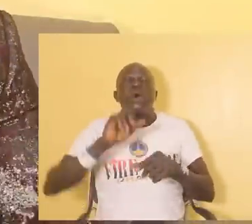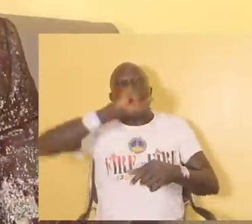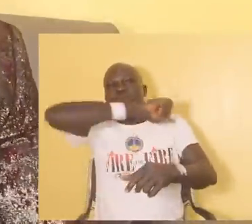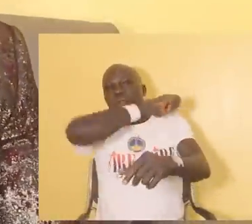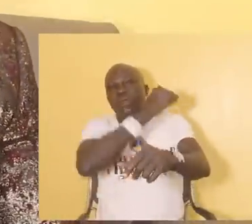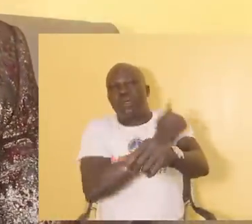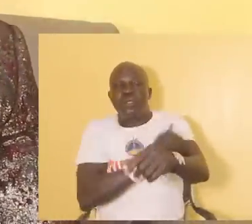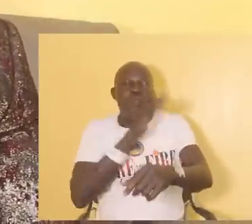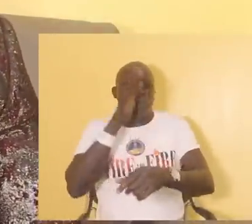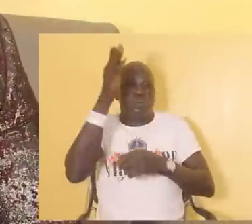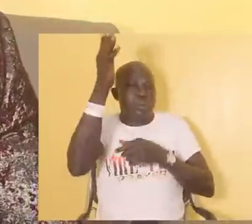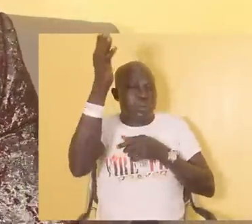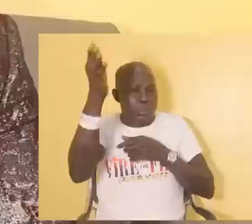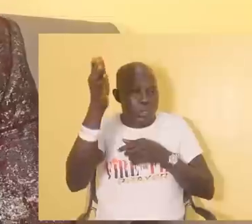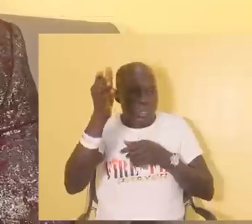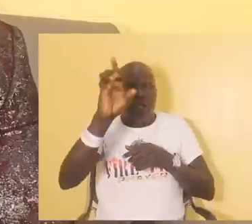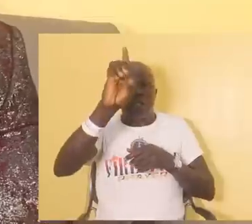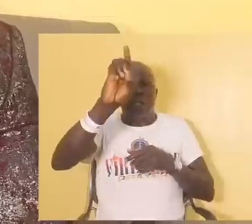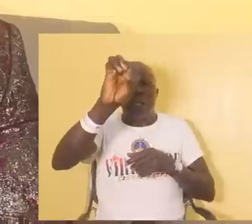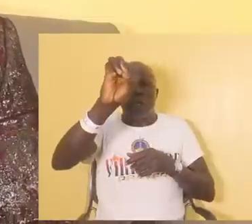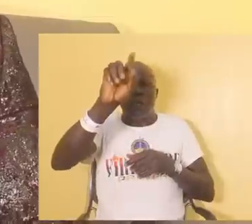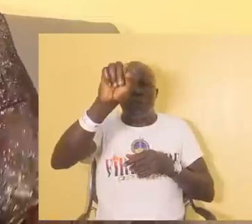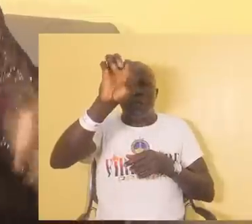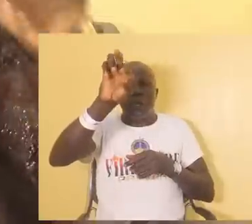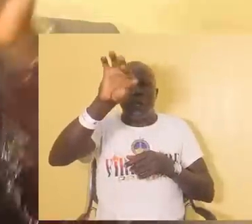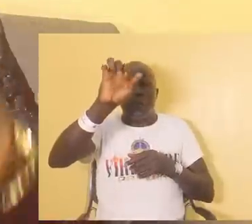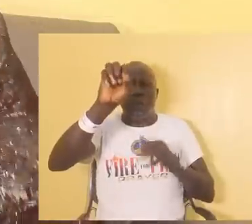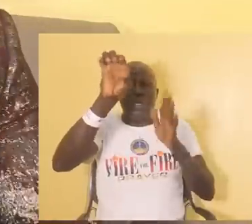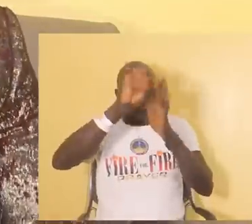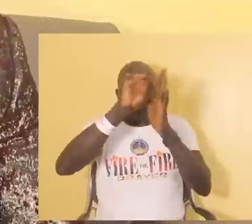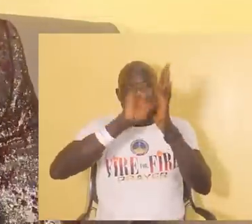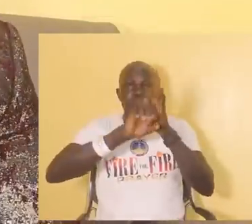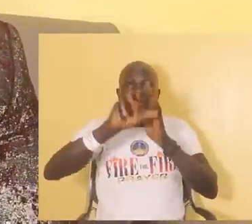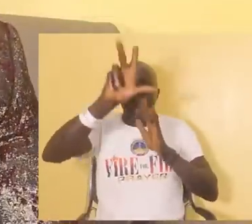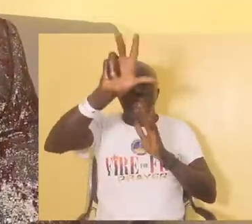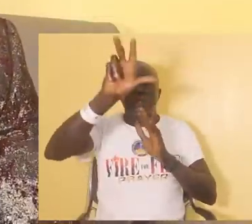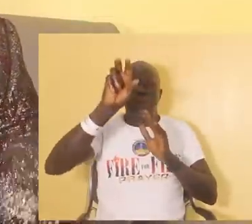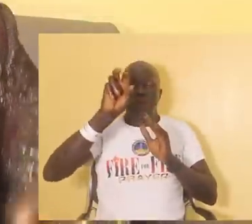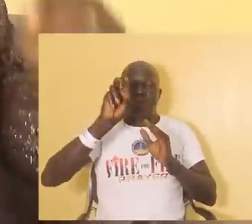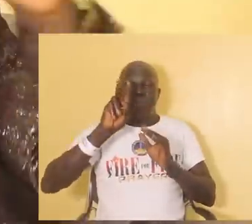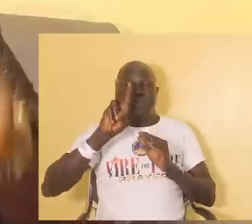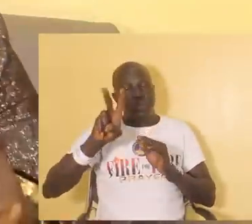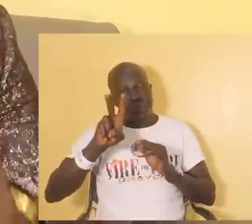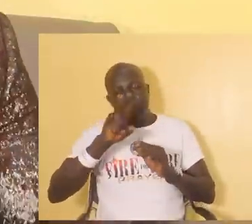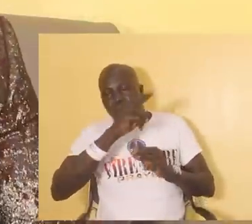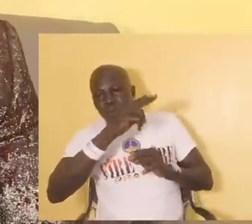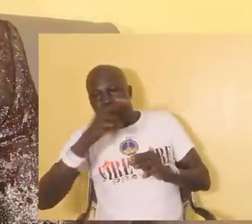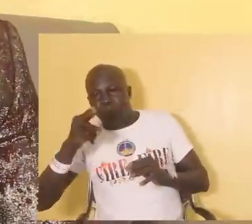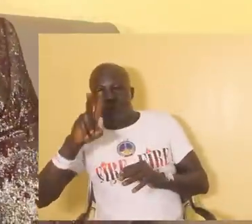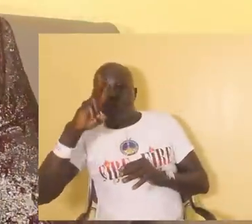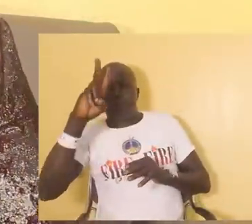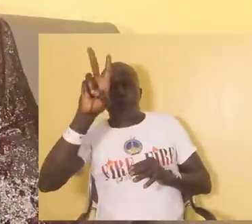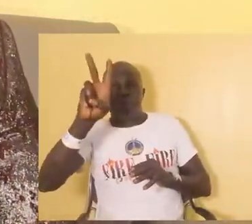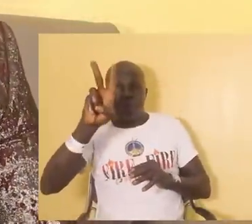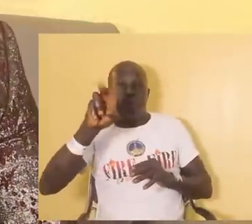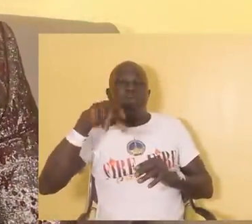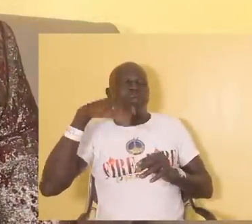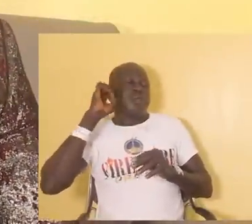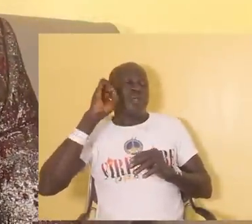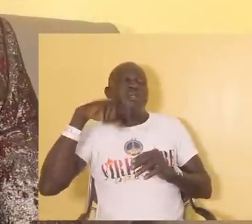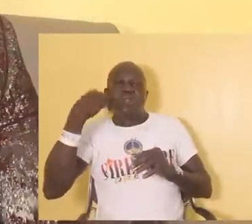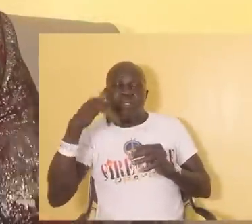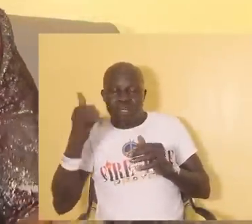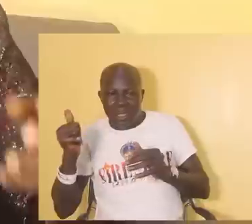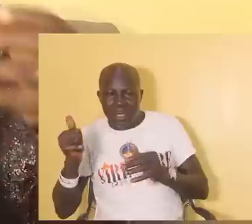one bet. Authority to us. Deuteronomy chapter 32 ni verse 2 verse 2 o ti wi pe